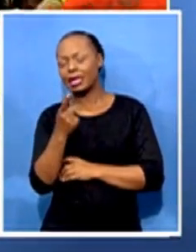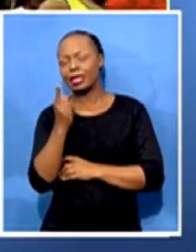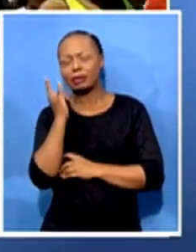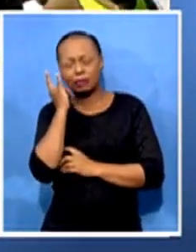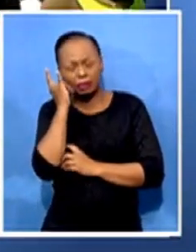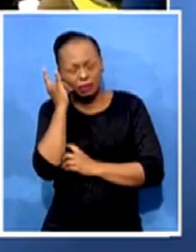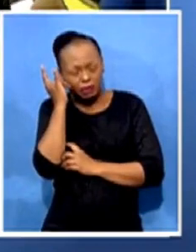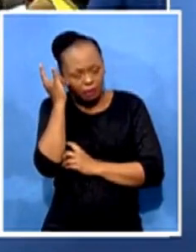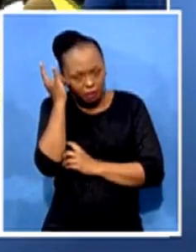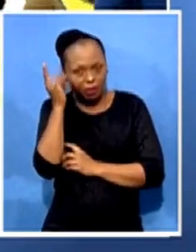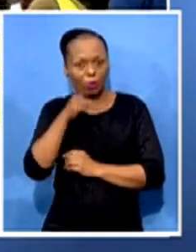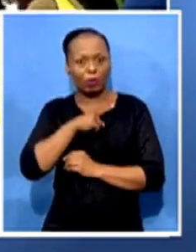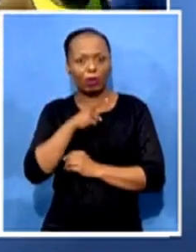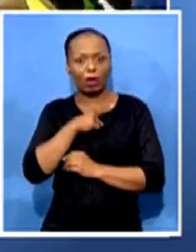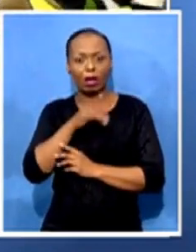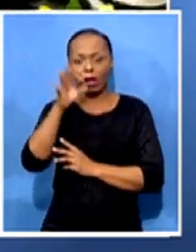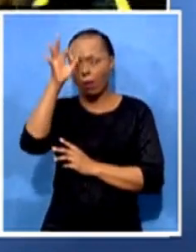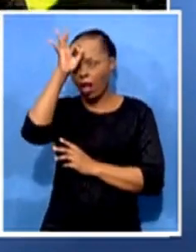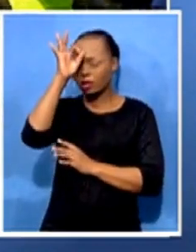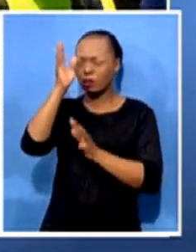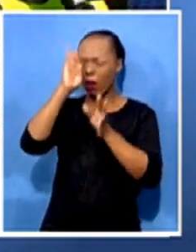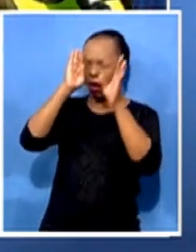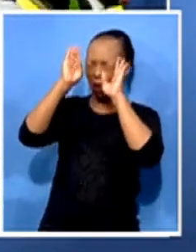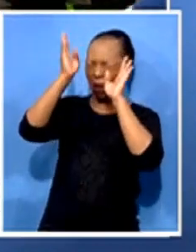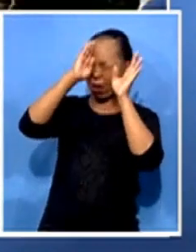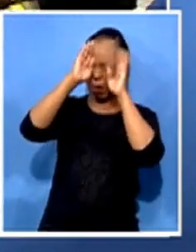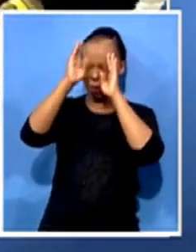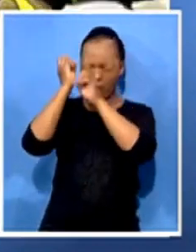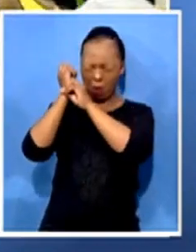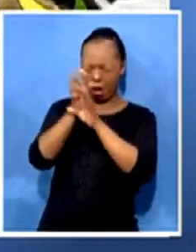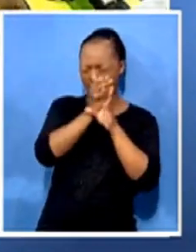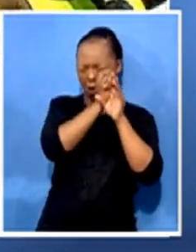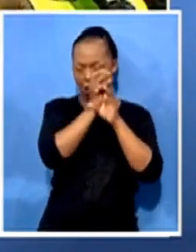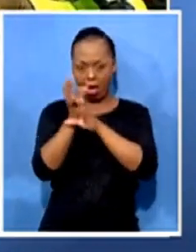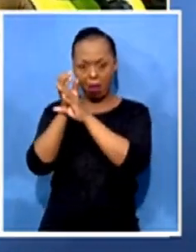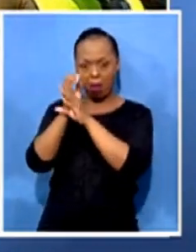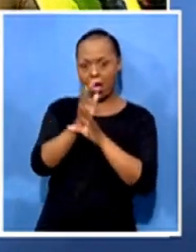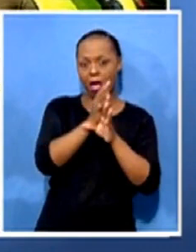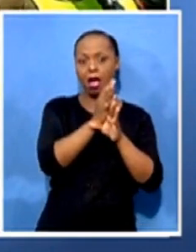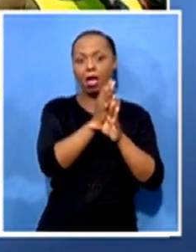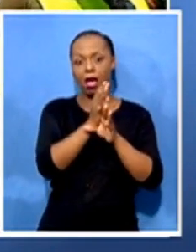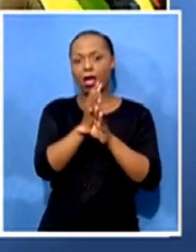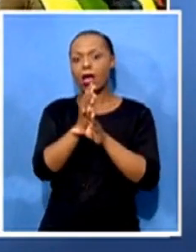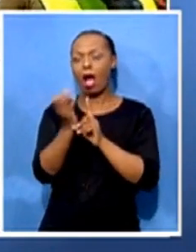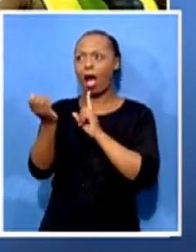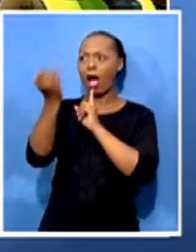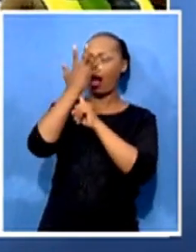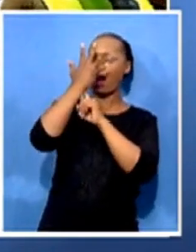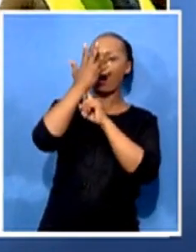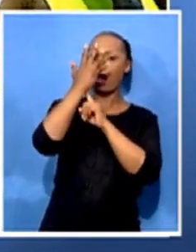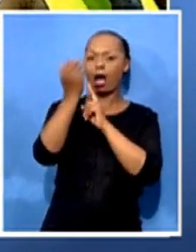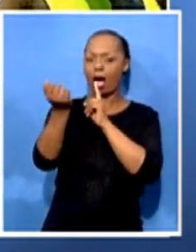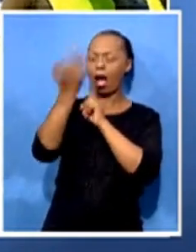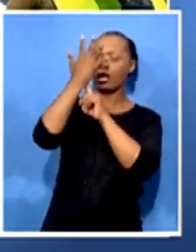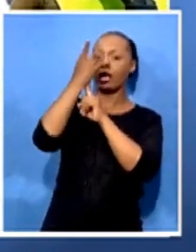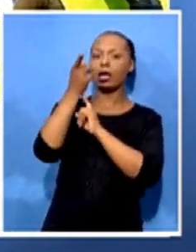previous 2 weeks ago, or when they assaulted. Let me correct that. When they were attacked and assaulted by the residents of the area, a show of